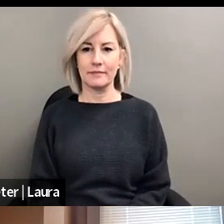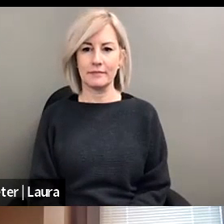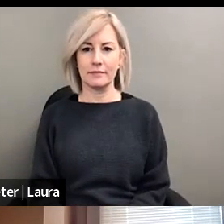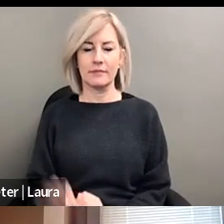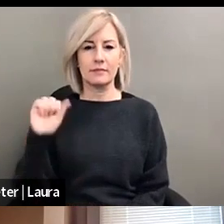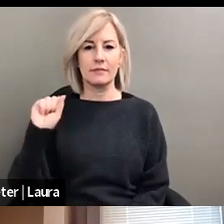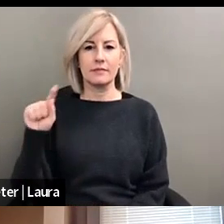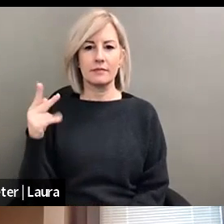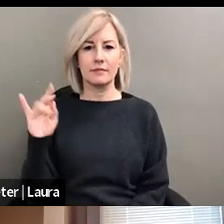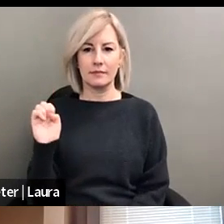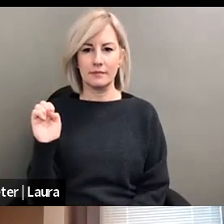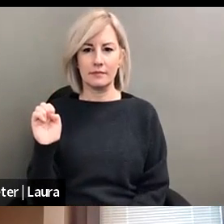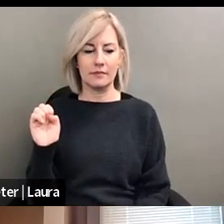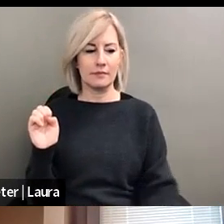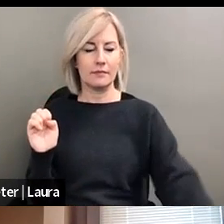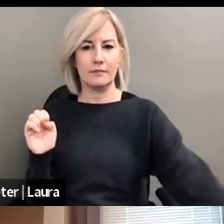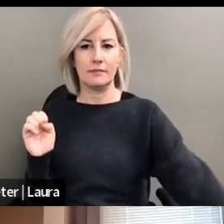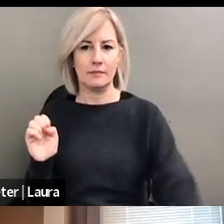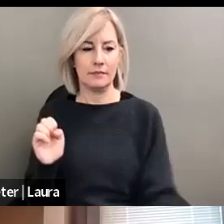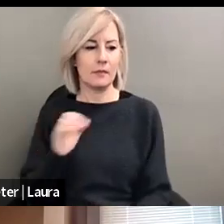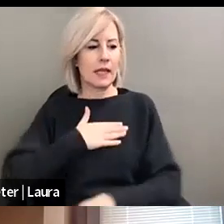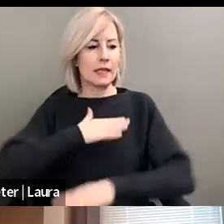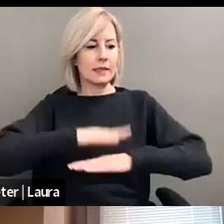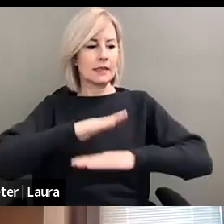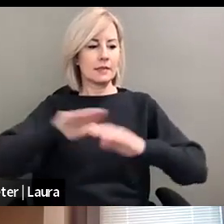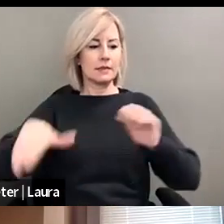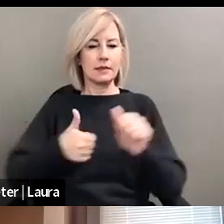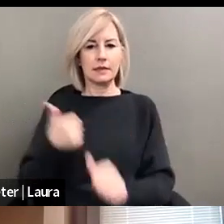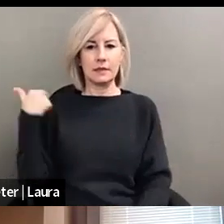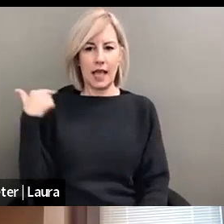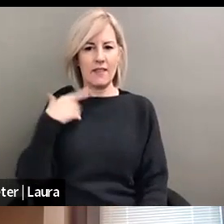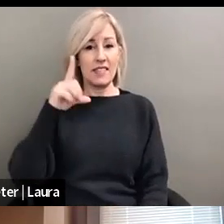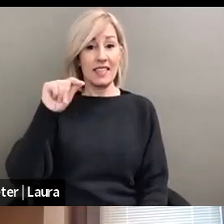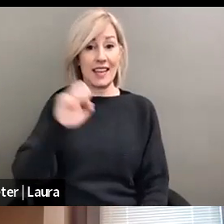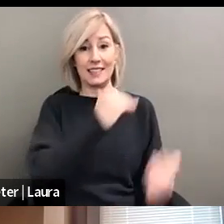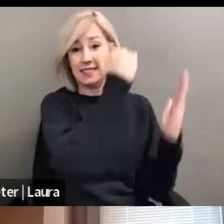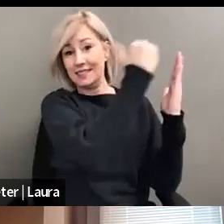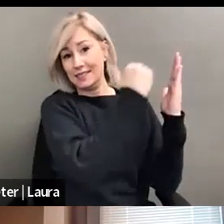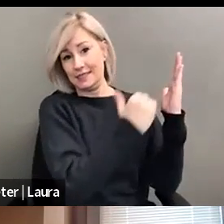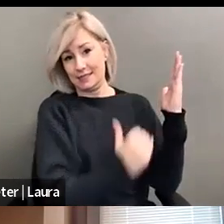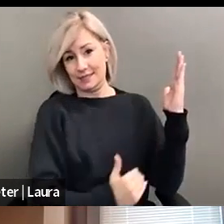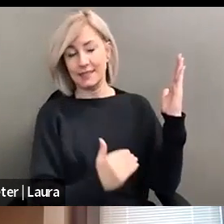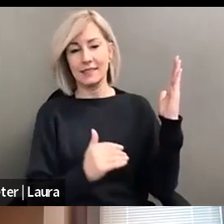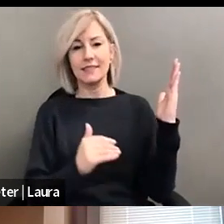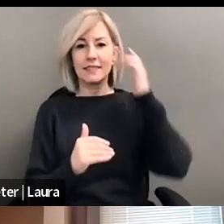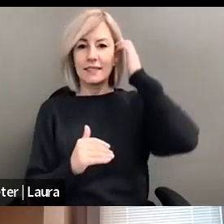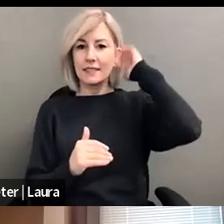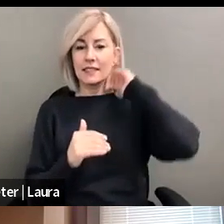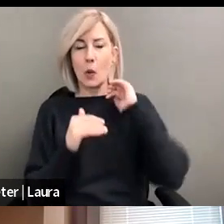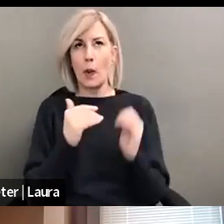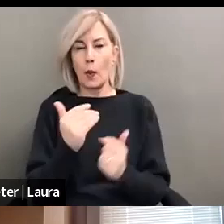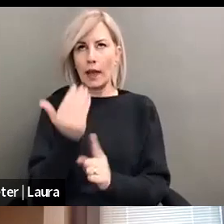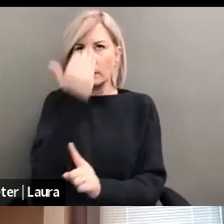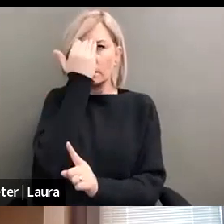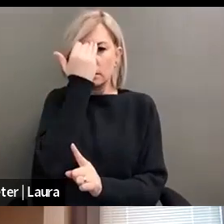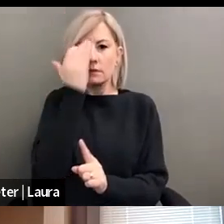We also have on my desk behind me, I have the dates of the session so I can keep it top of mind. So I